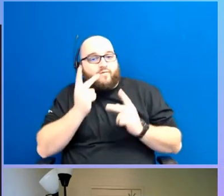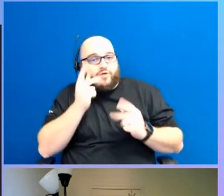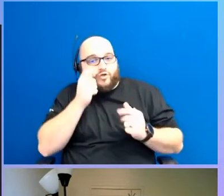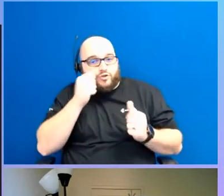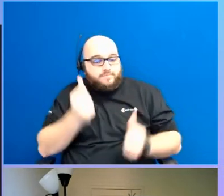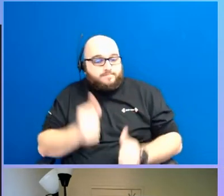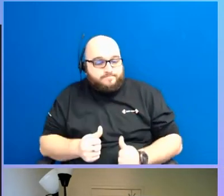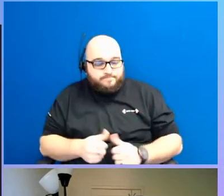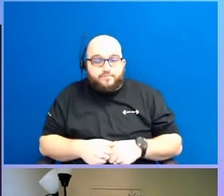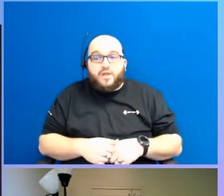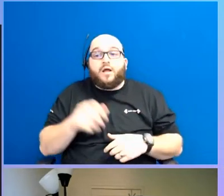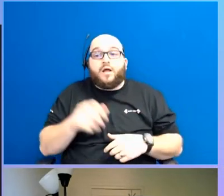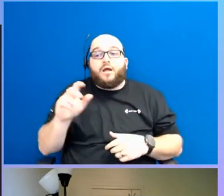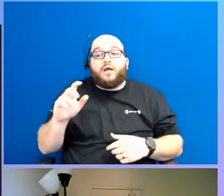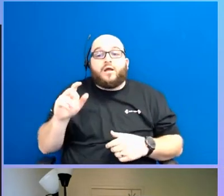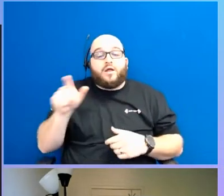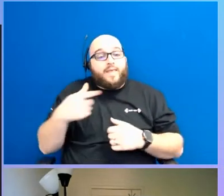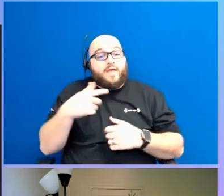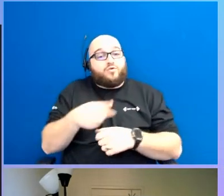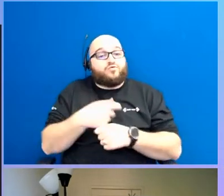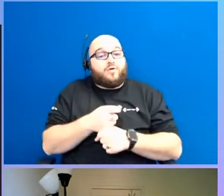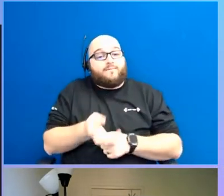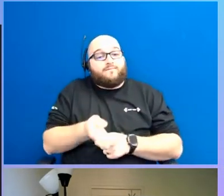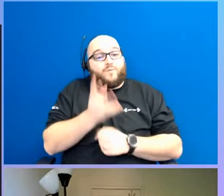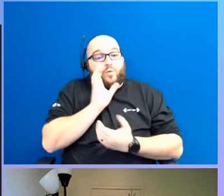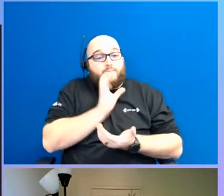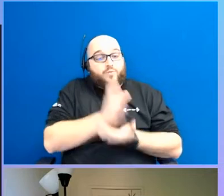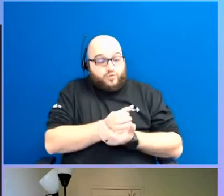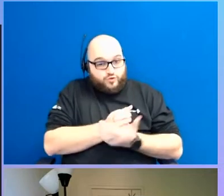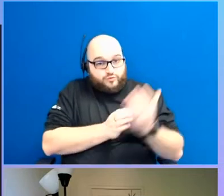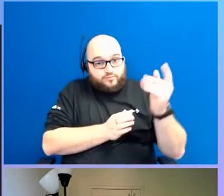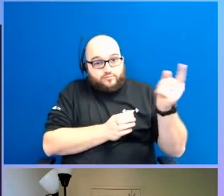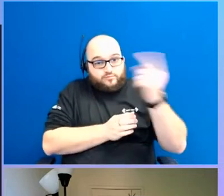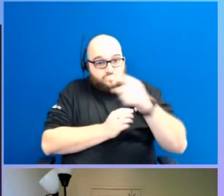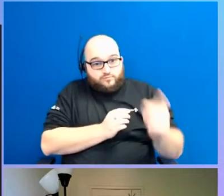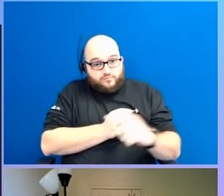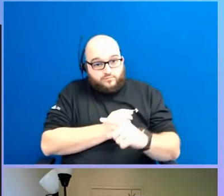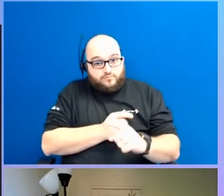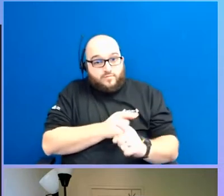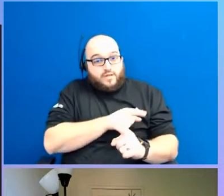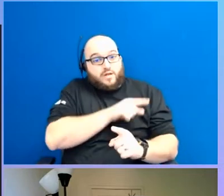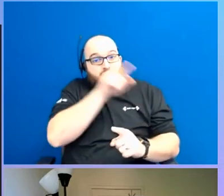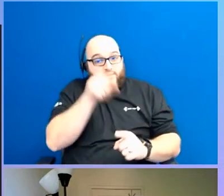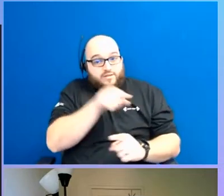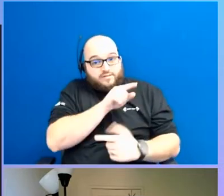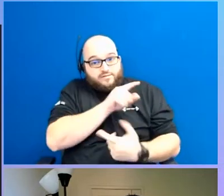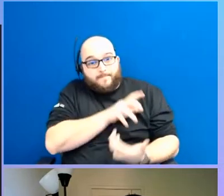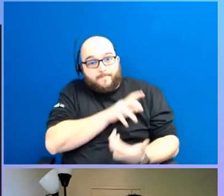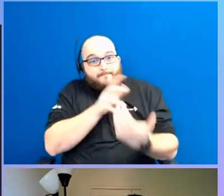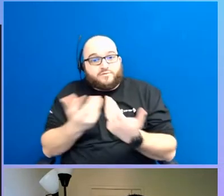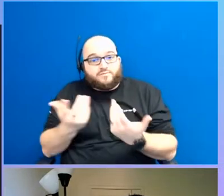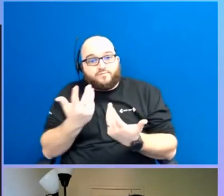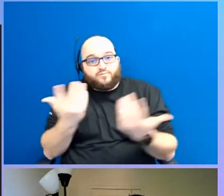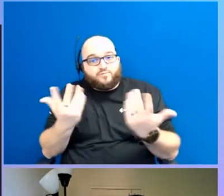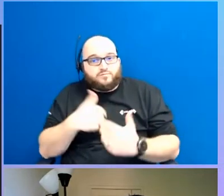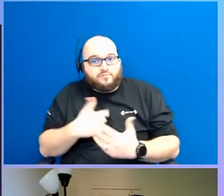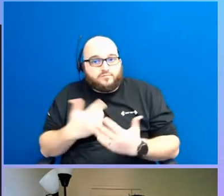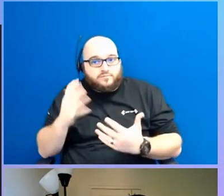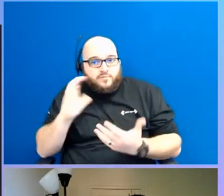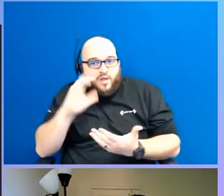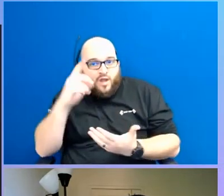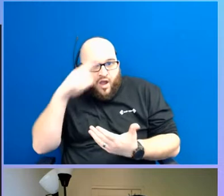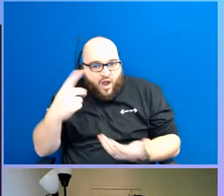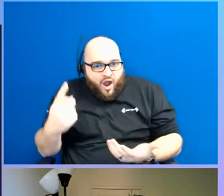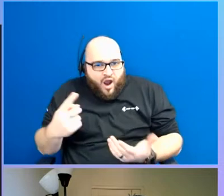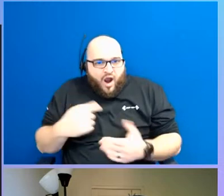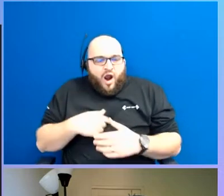Susheta has created these 4 images, and she wants to know, does this image match the prompt for each image, so that she